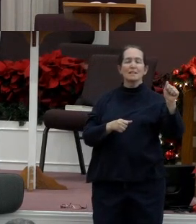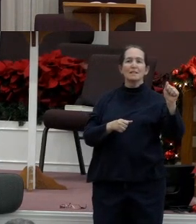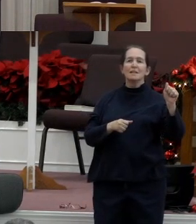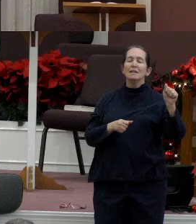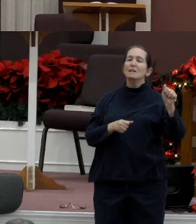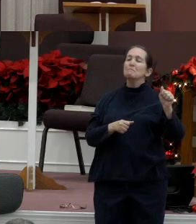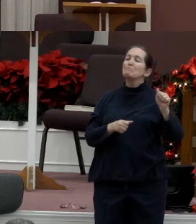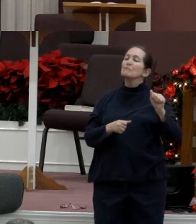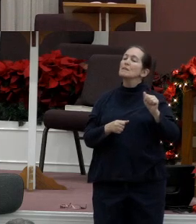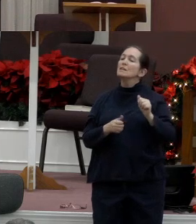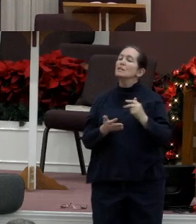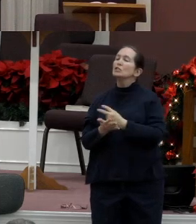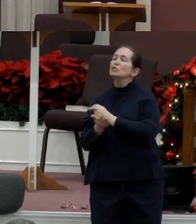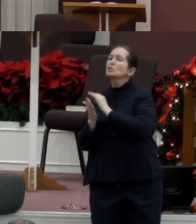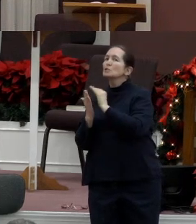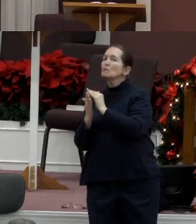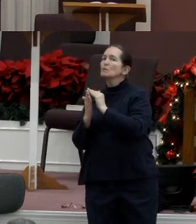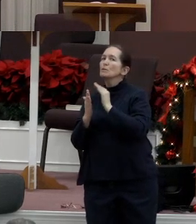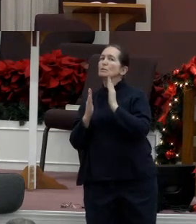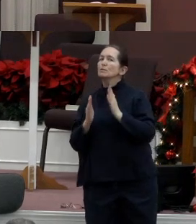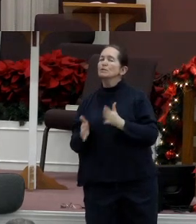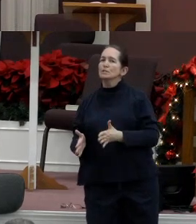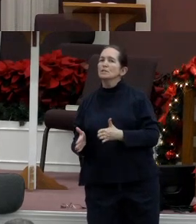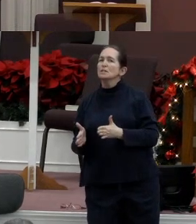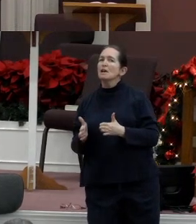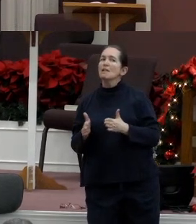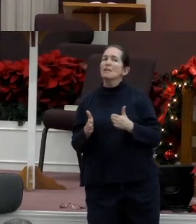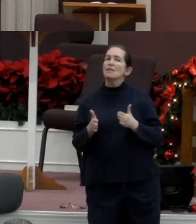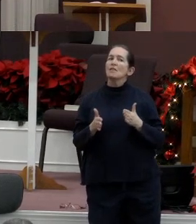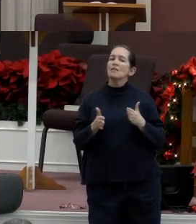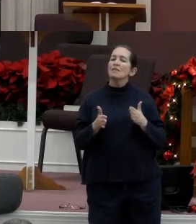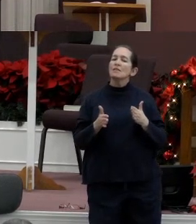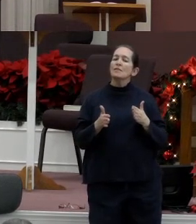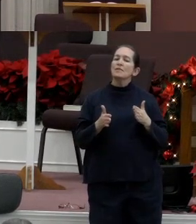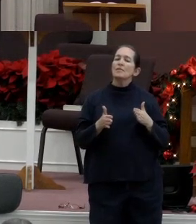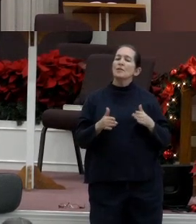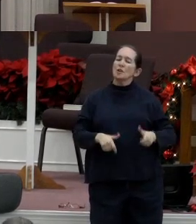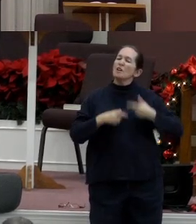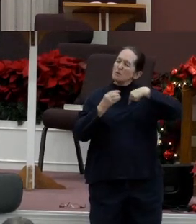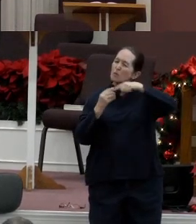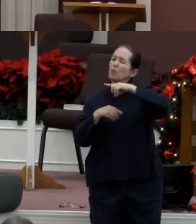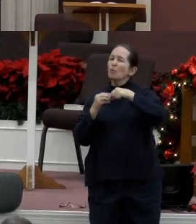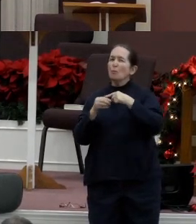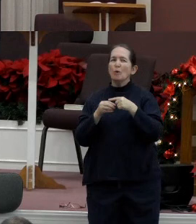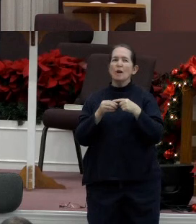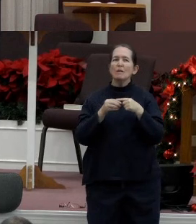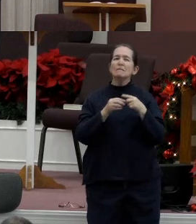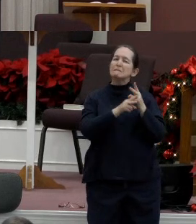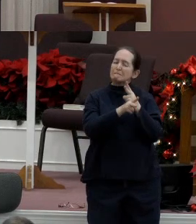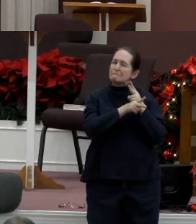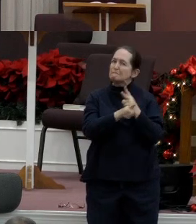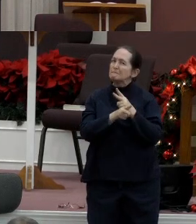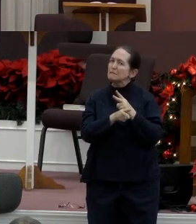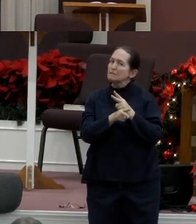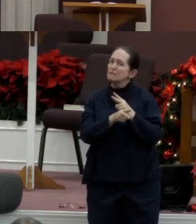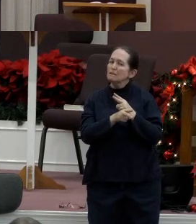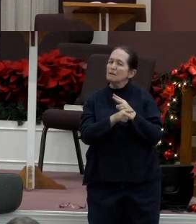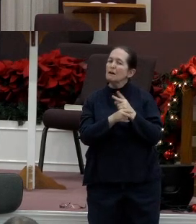These shepherds, their lives revolved around caring for those sheep.